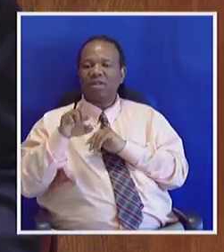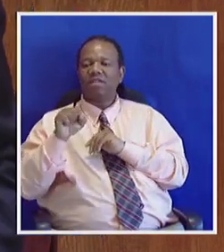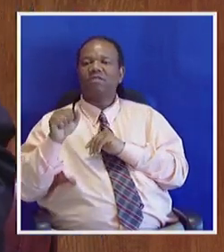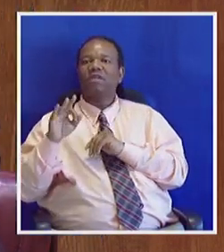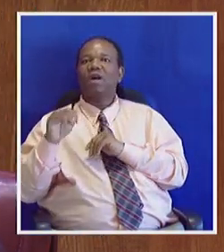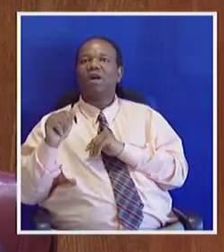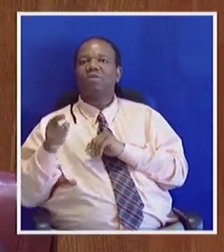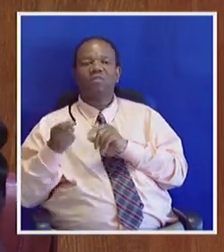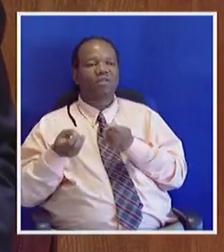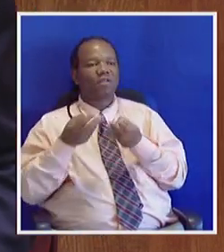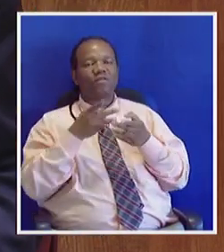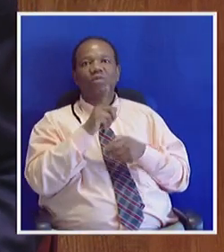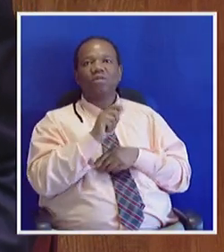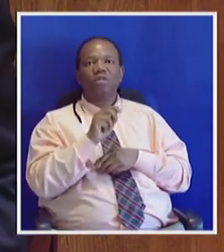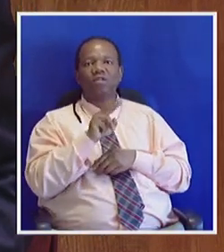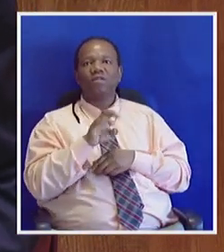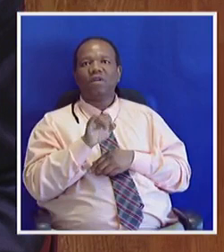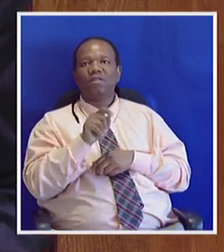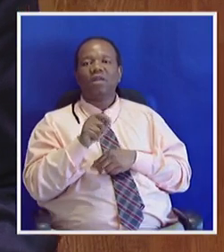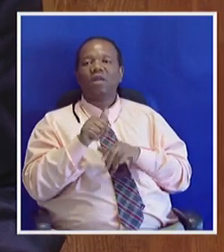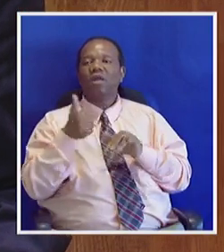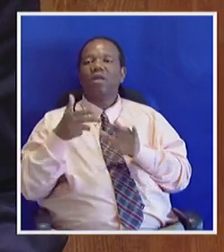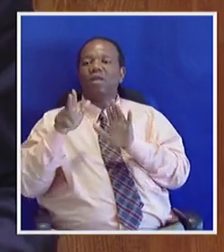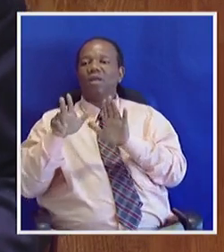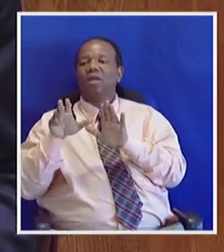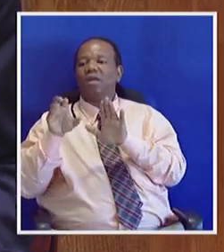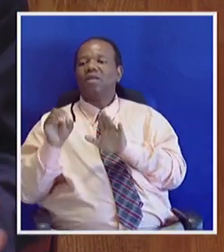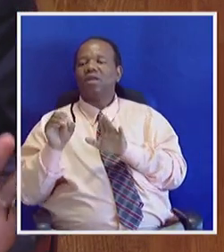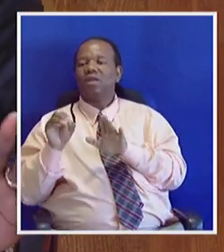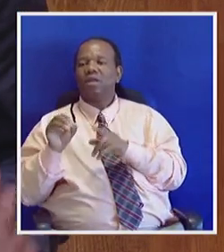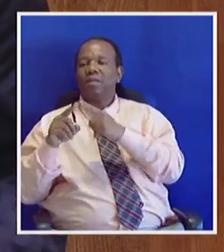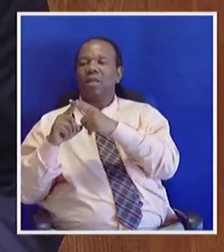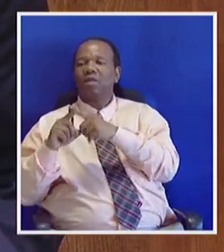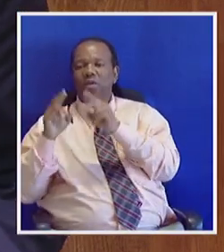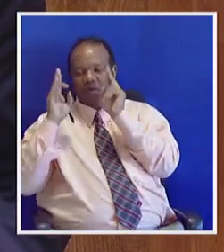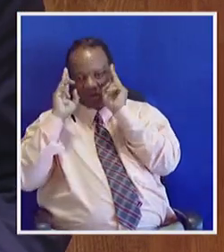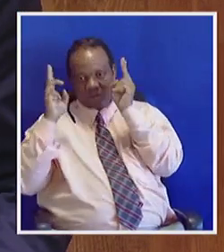goes to the TVET colleges. The 80% plus goes to universities. Now the